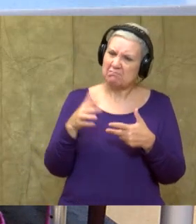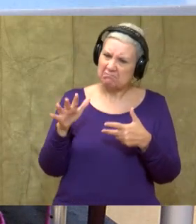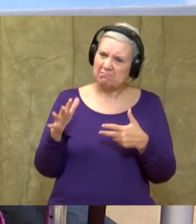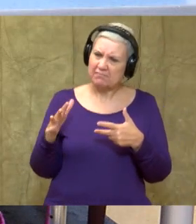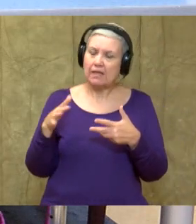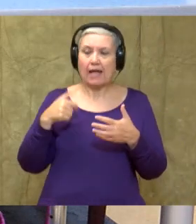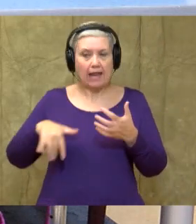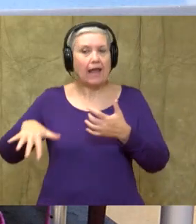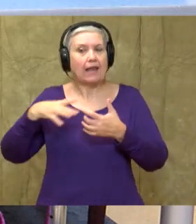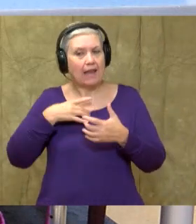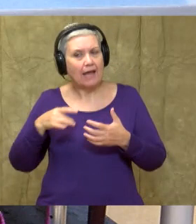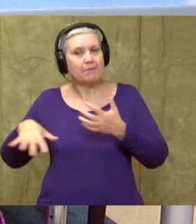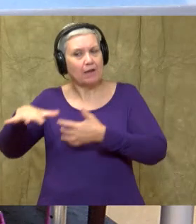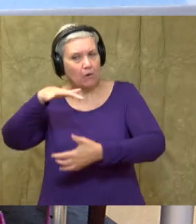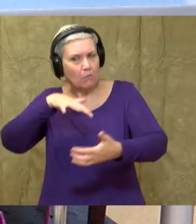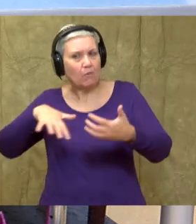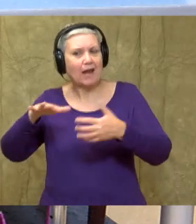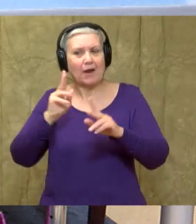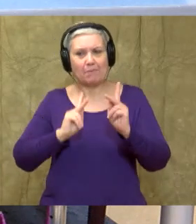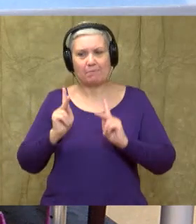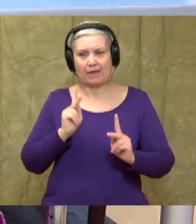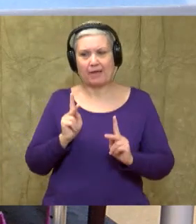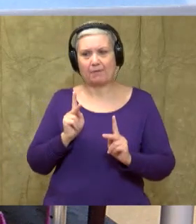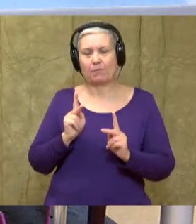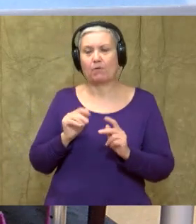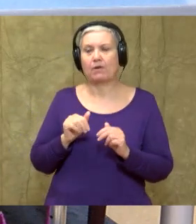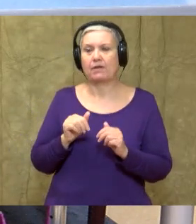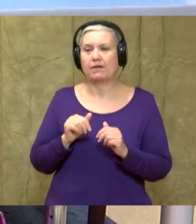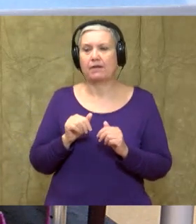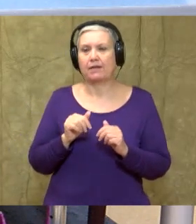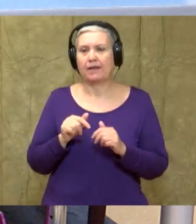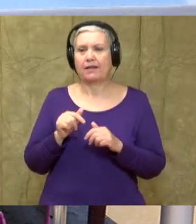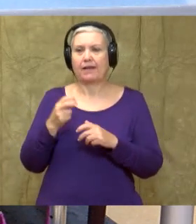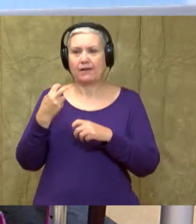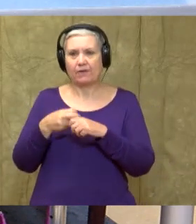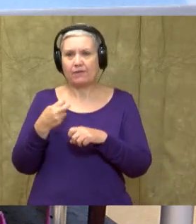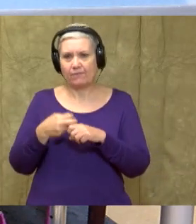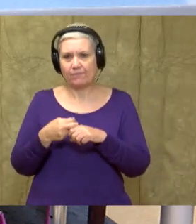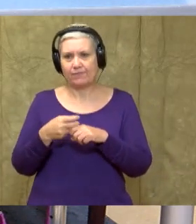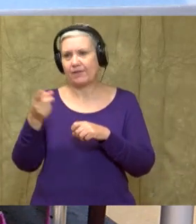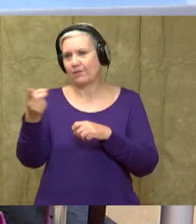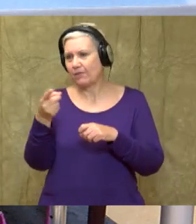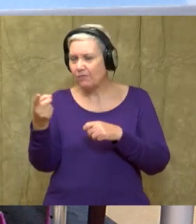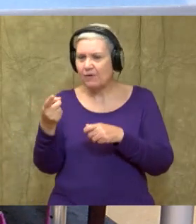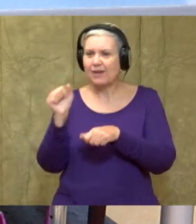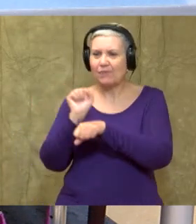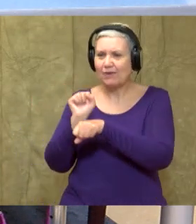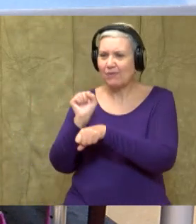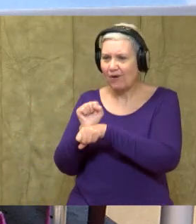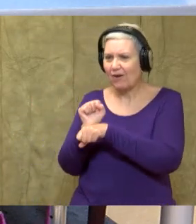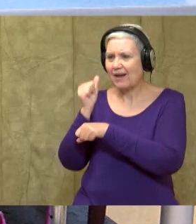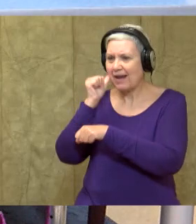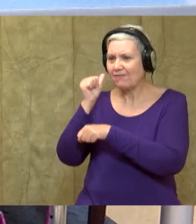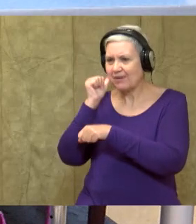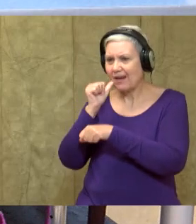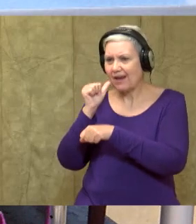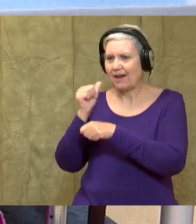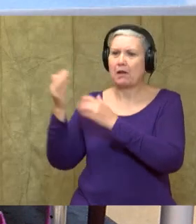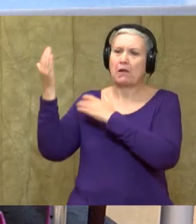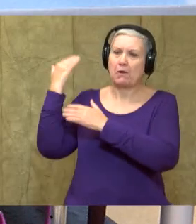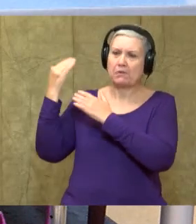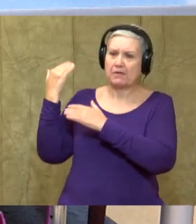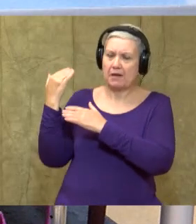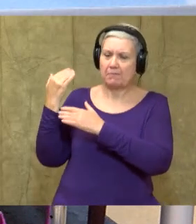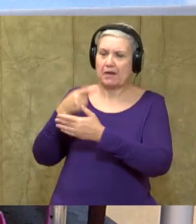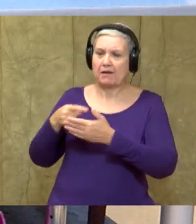people, talking to others, spending time with others. I know sometimes it's hard because Ms. Gray and I don't get to work together every day like we used to do every